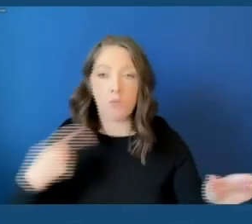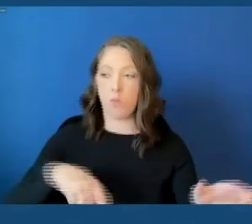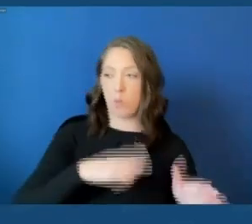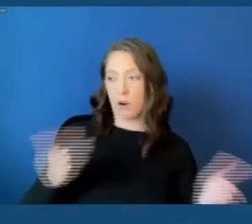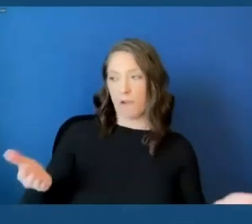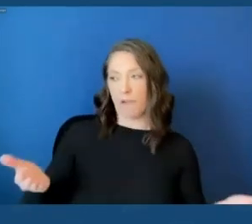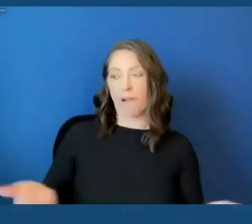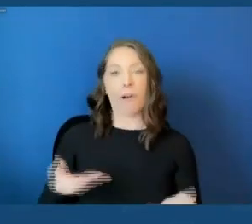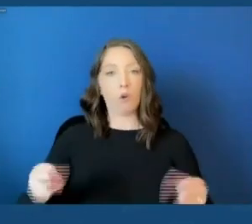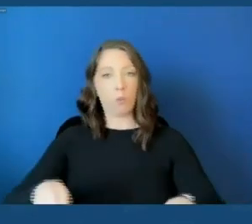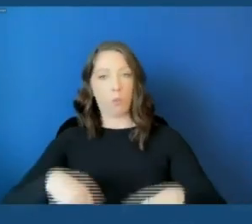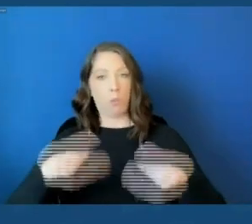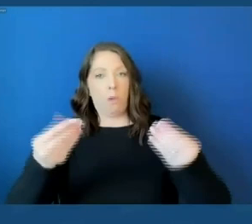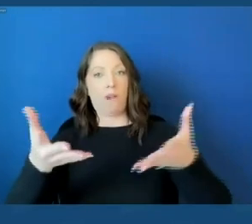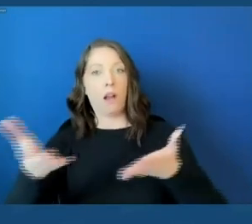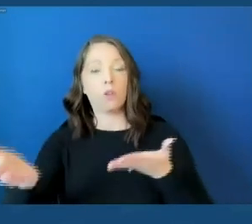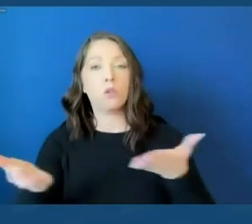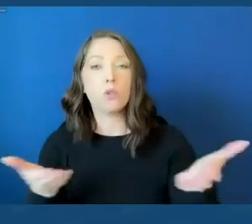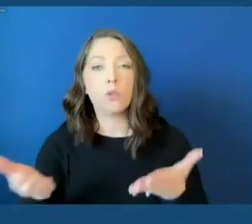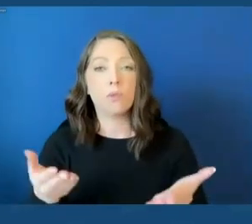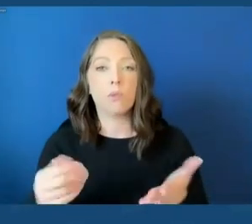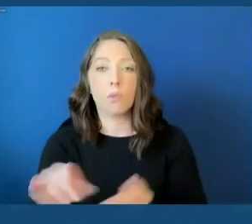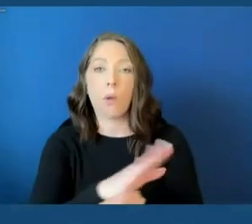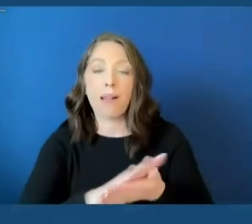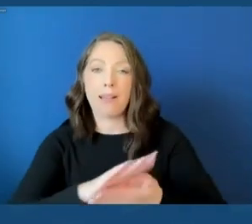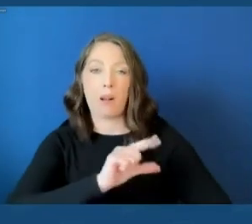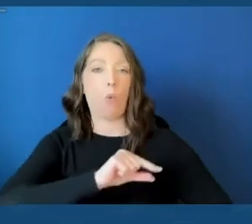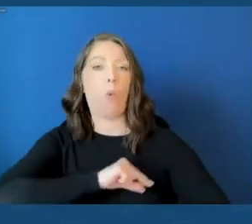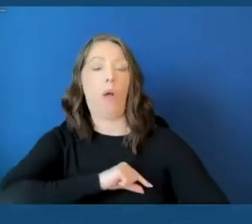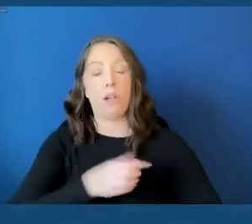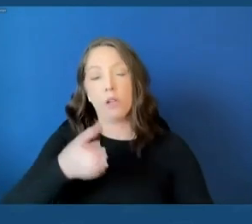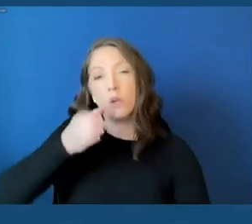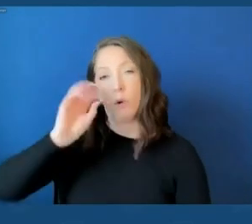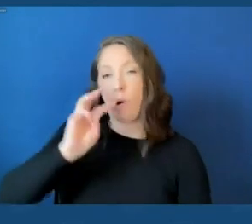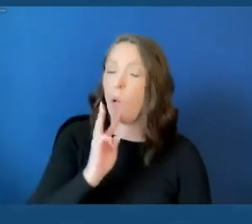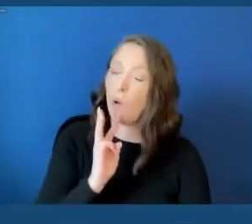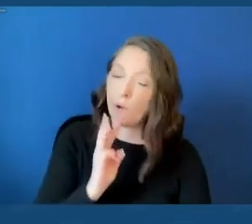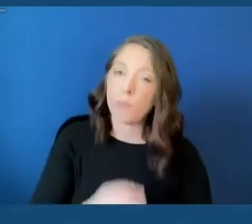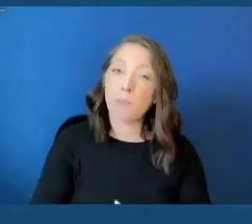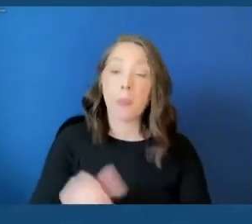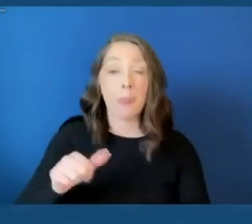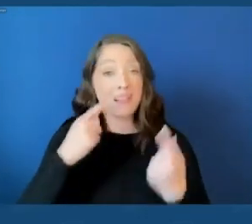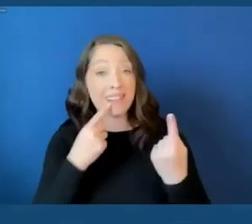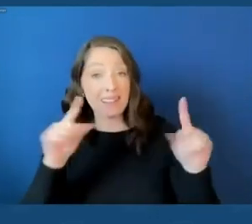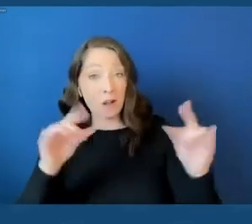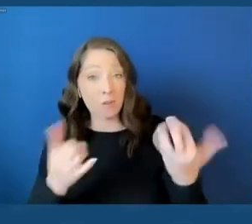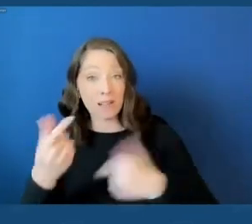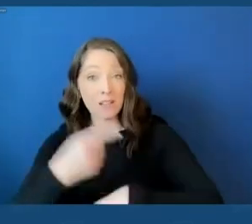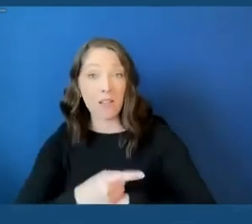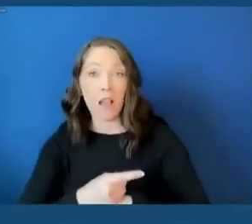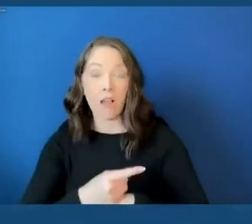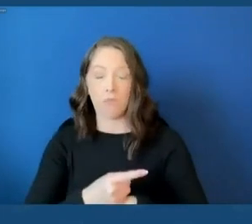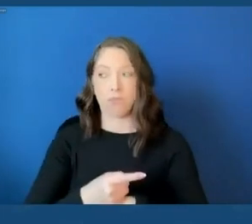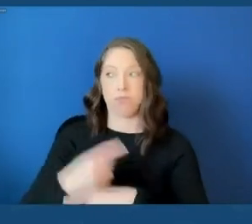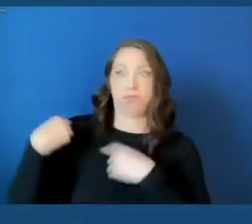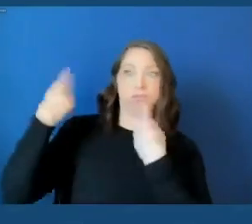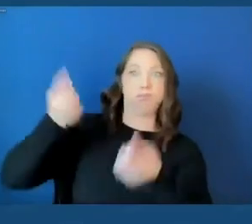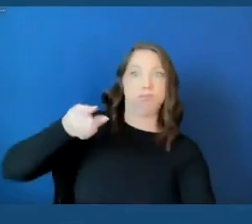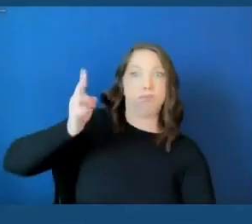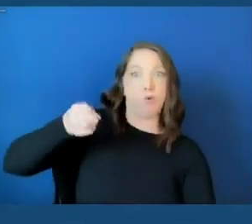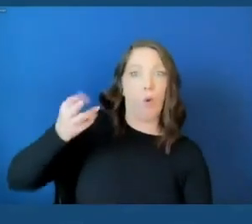that service of clean, quality drinking water. This announcement today is historic. It's historic